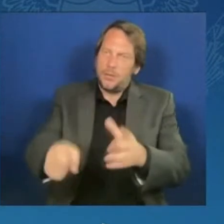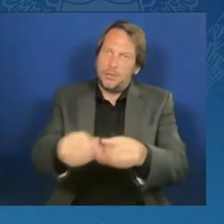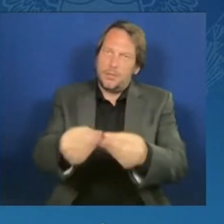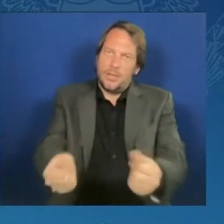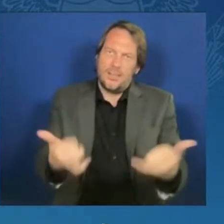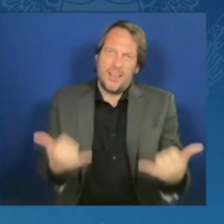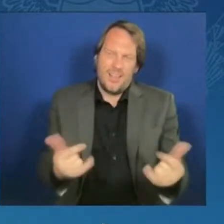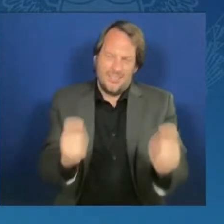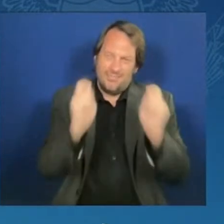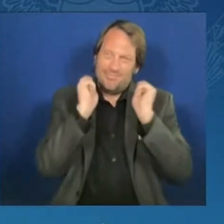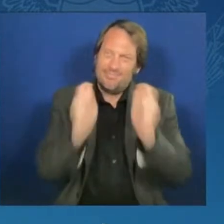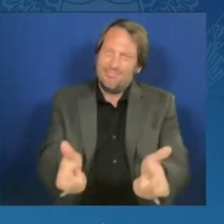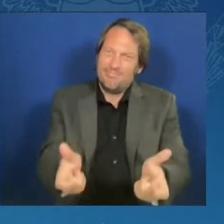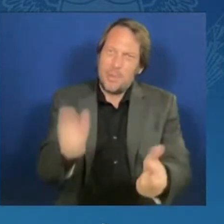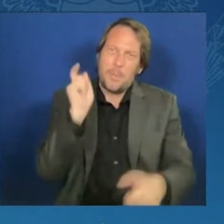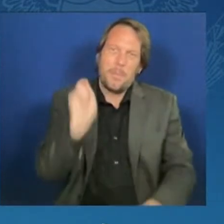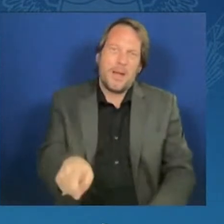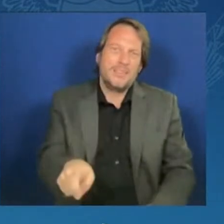issue is